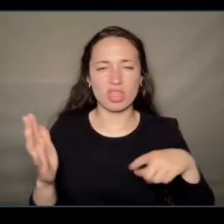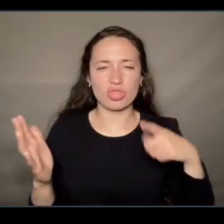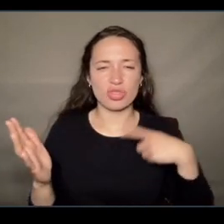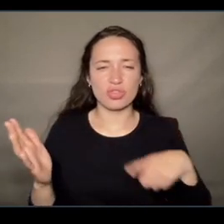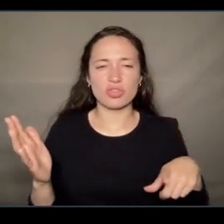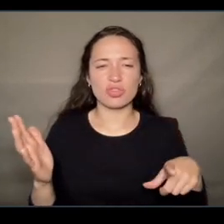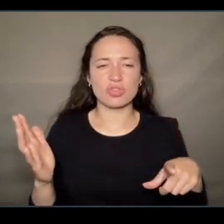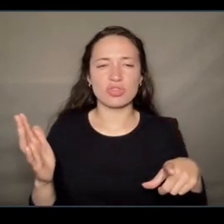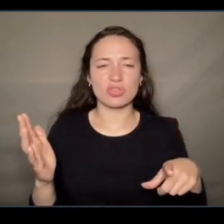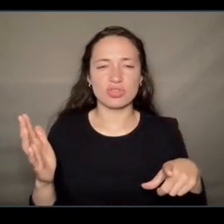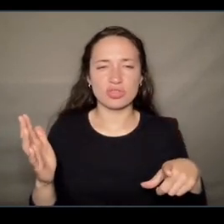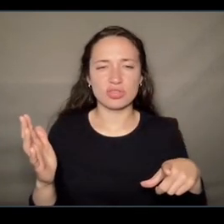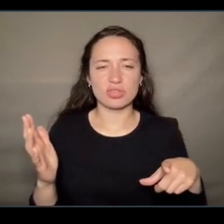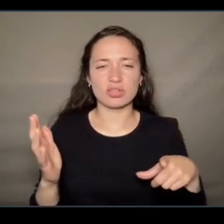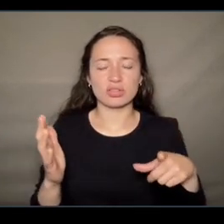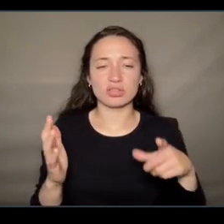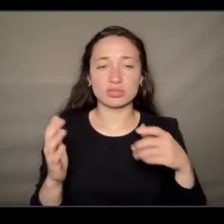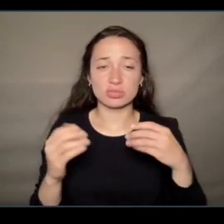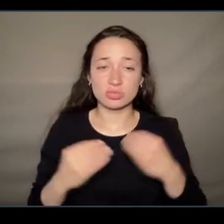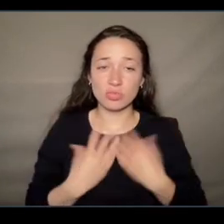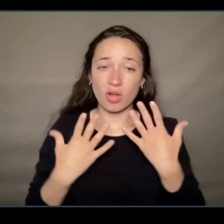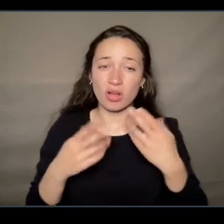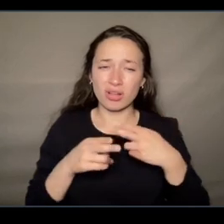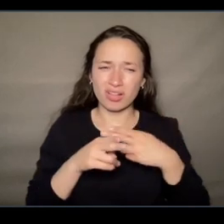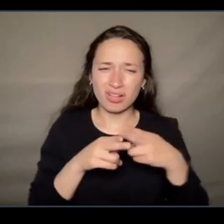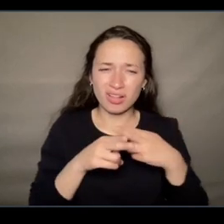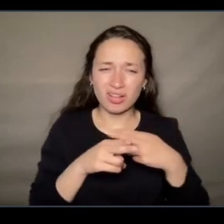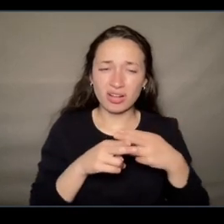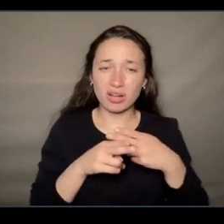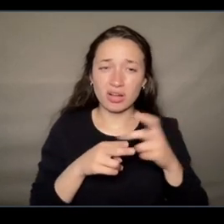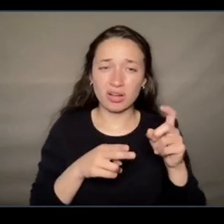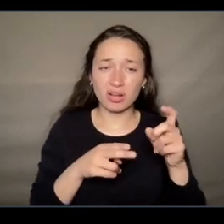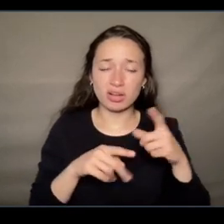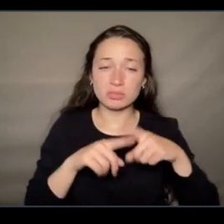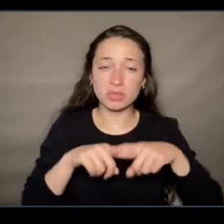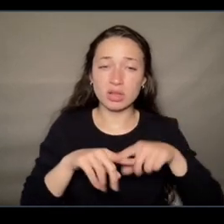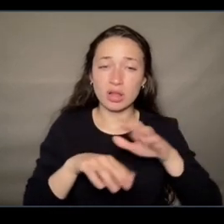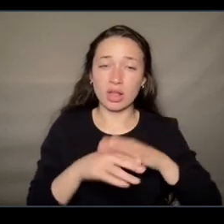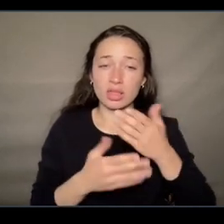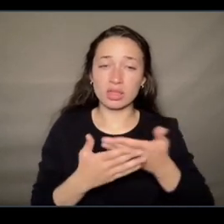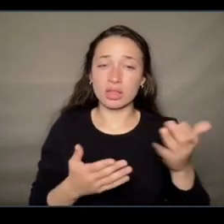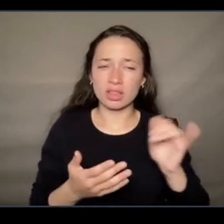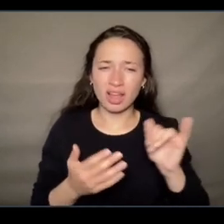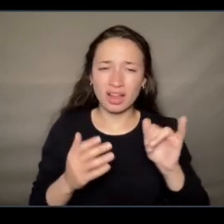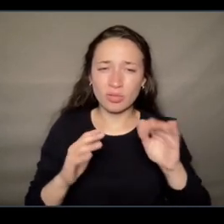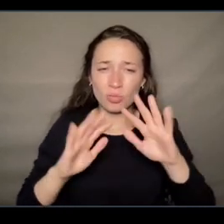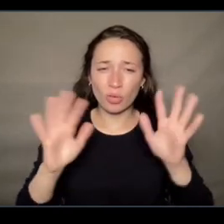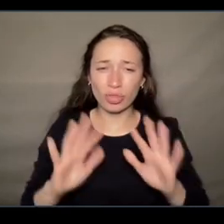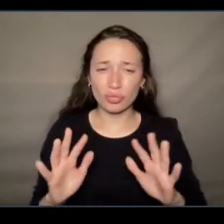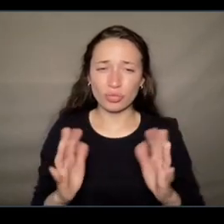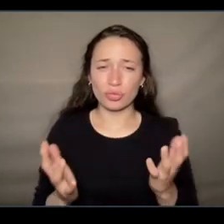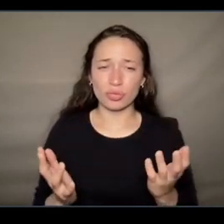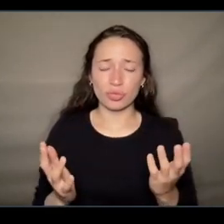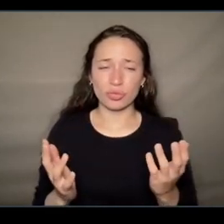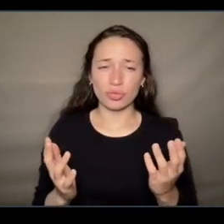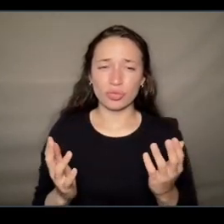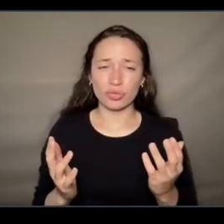leather. Can joy be premature, dependent on a thing like weather?